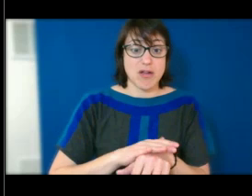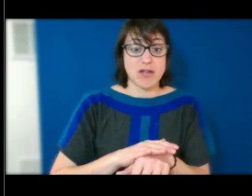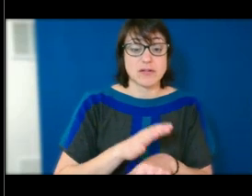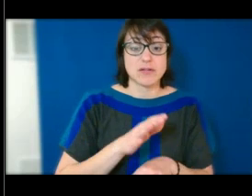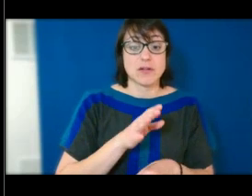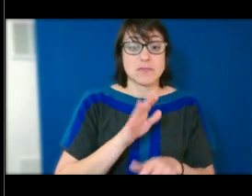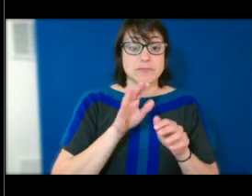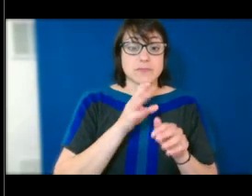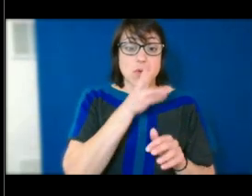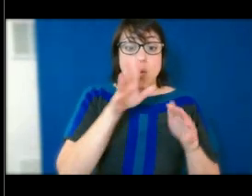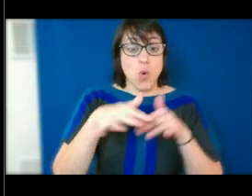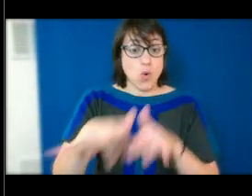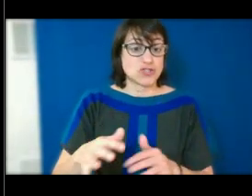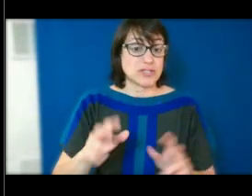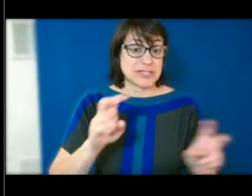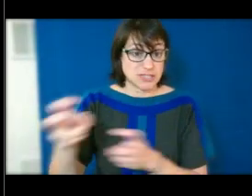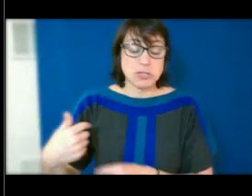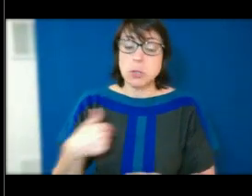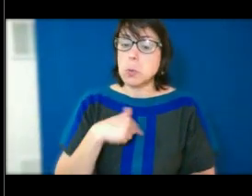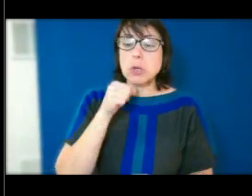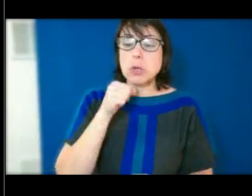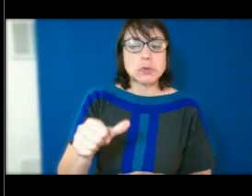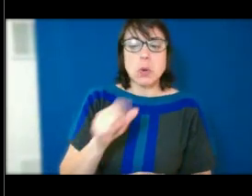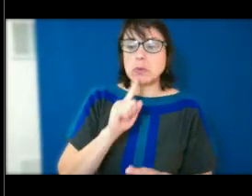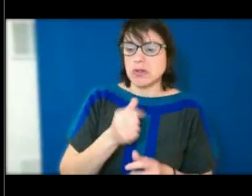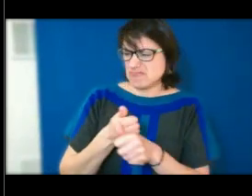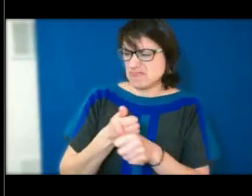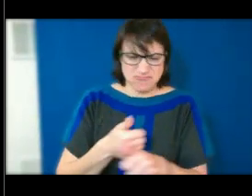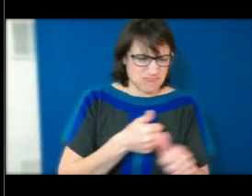any political offices. We don't serve any particular